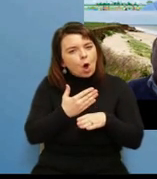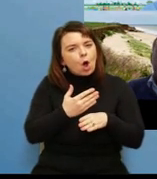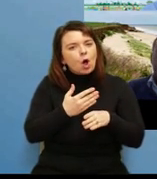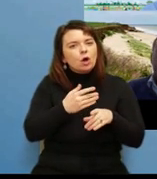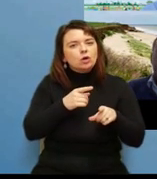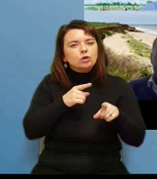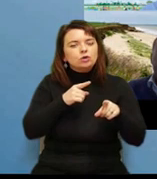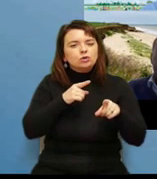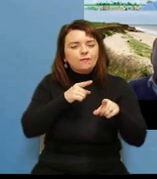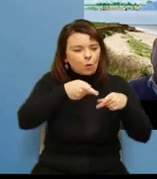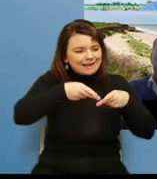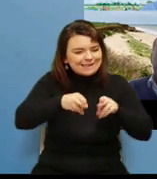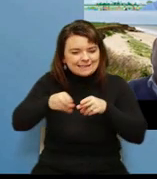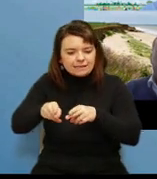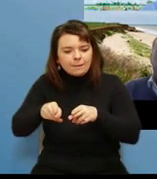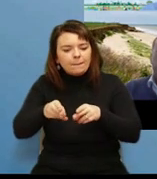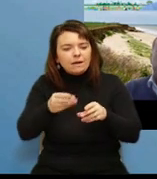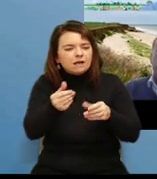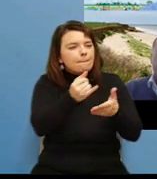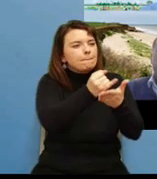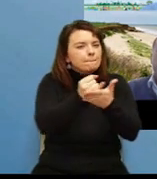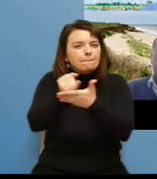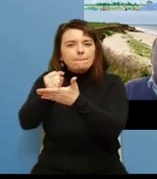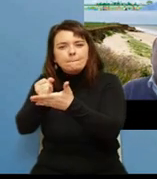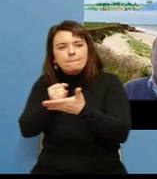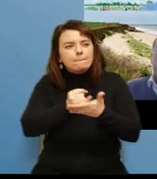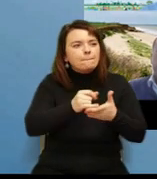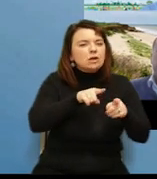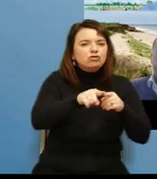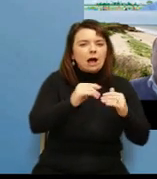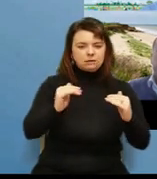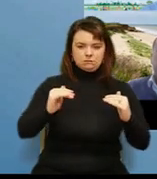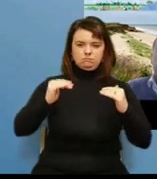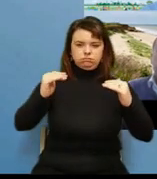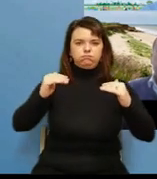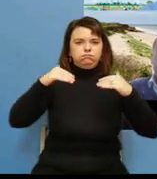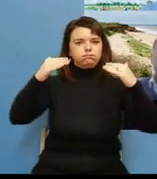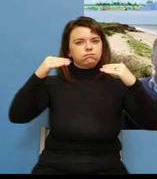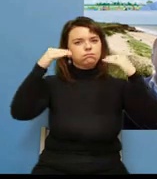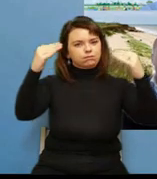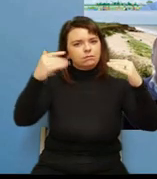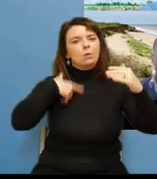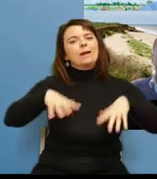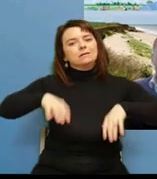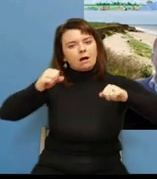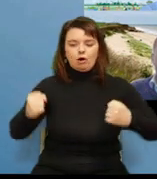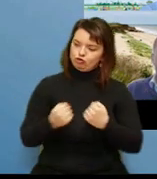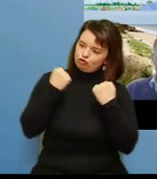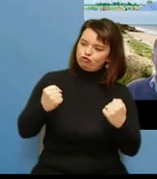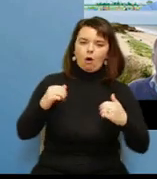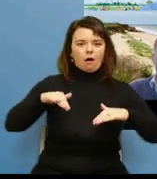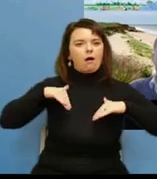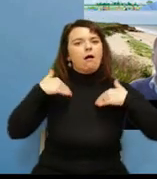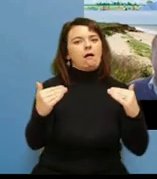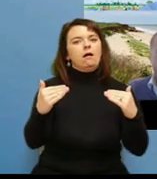parts of the system in the next year, so that we can start at a strong position in